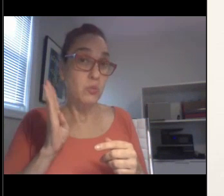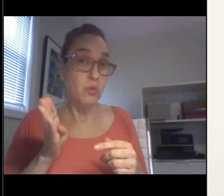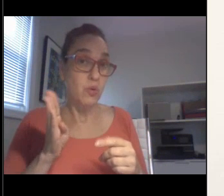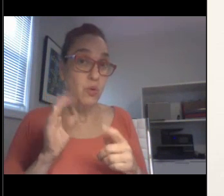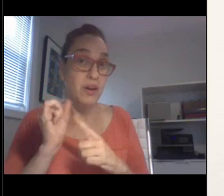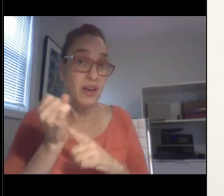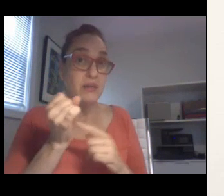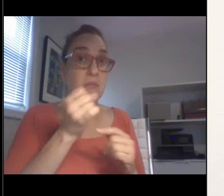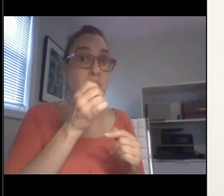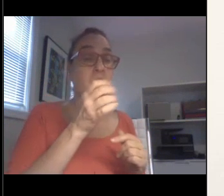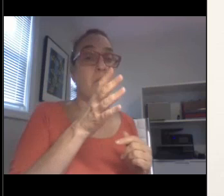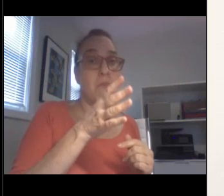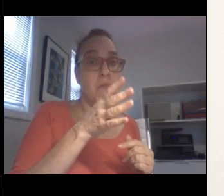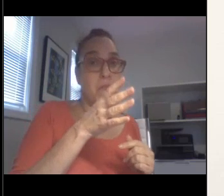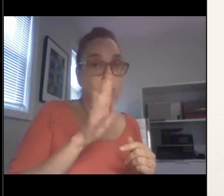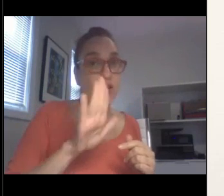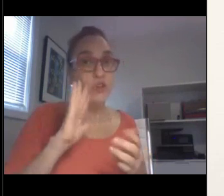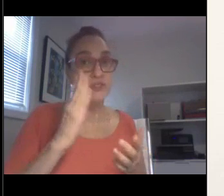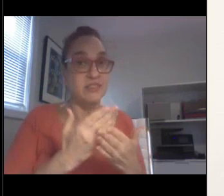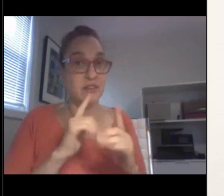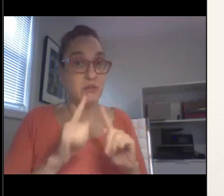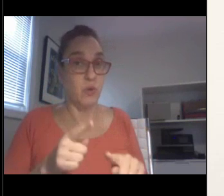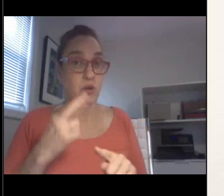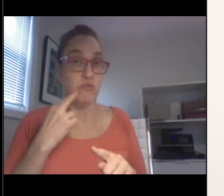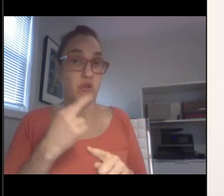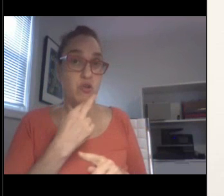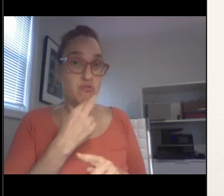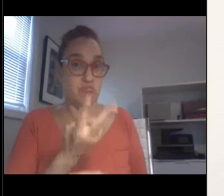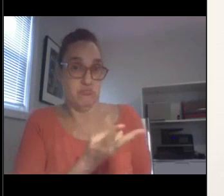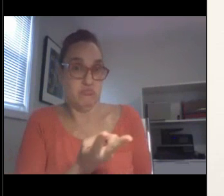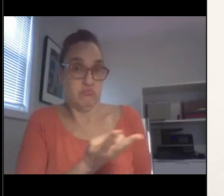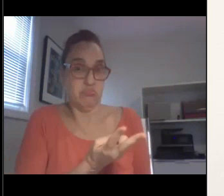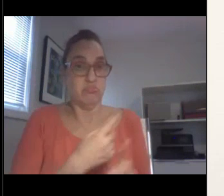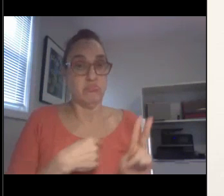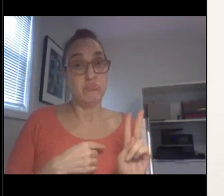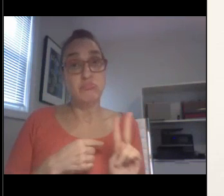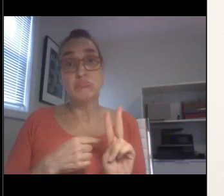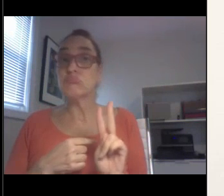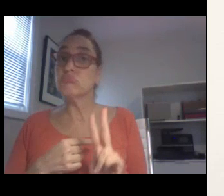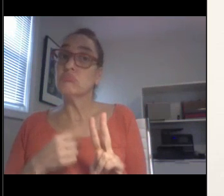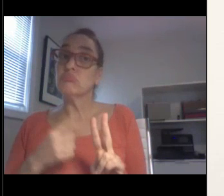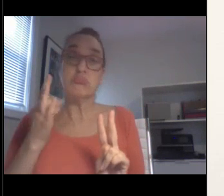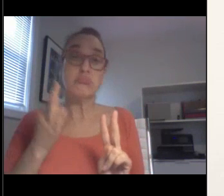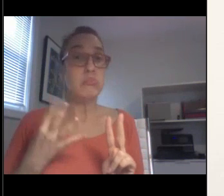son went to a restaurant, as we can see on the left, to get